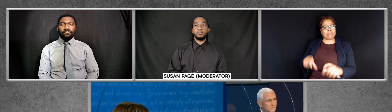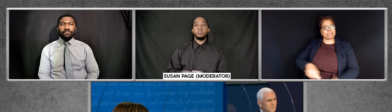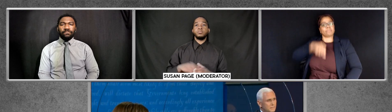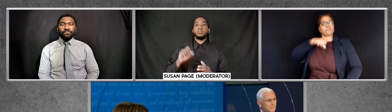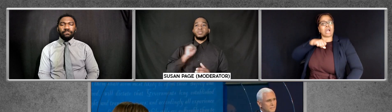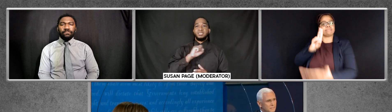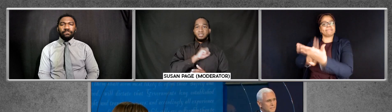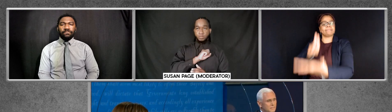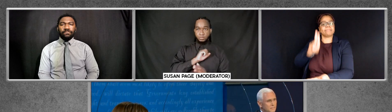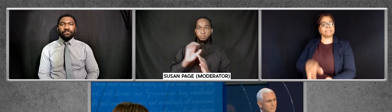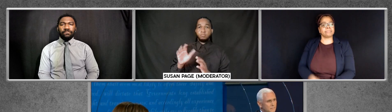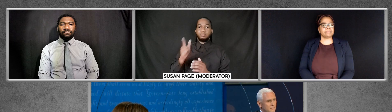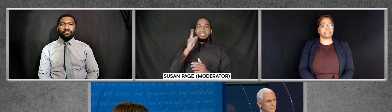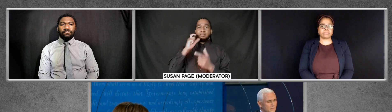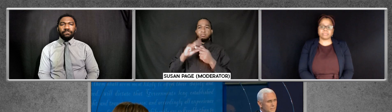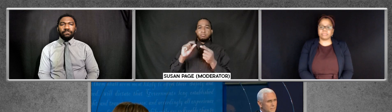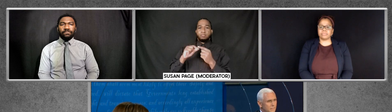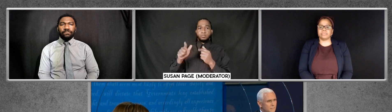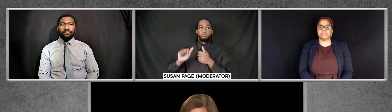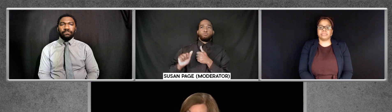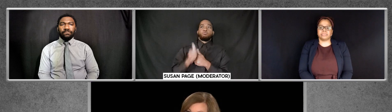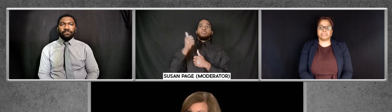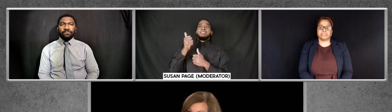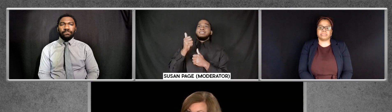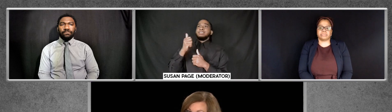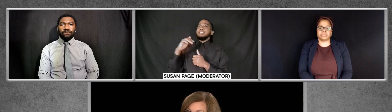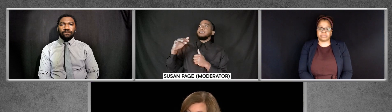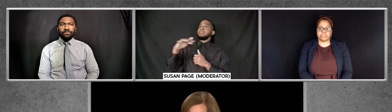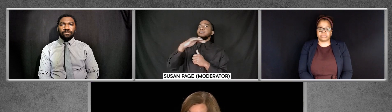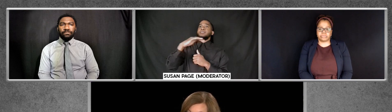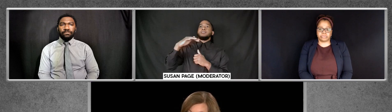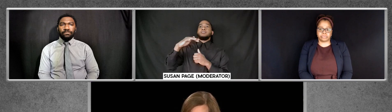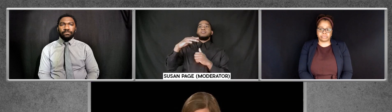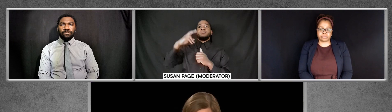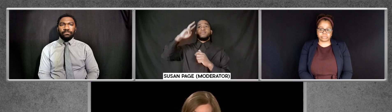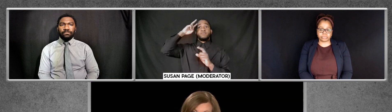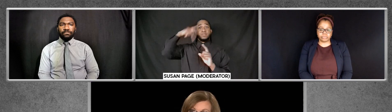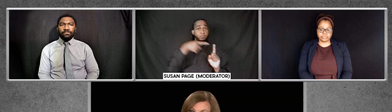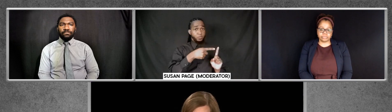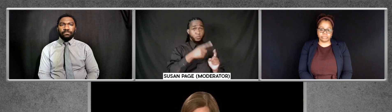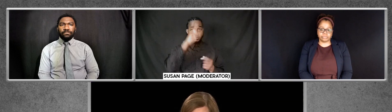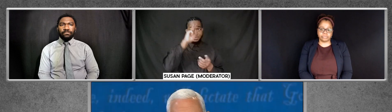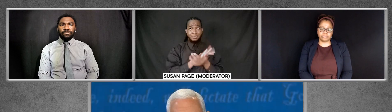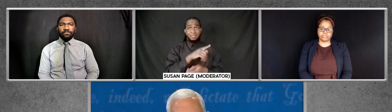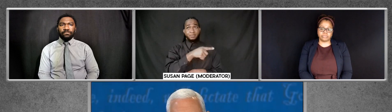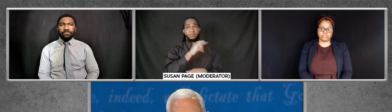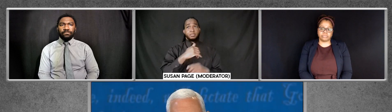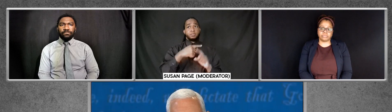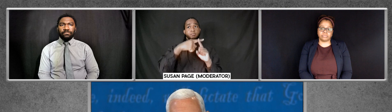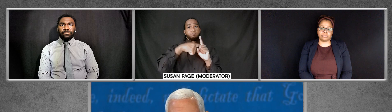is an existential threat. Vice President Pence, do you believe that climate change poses an existential threat?